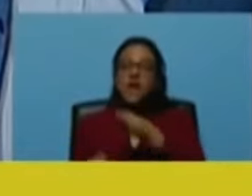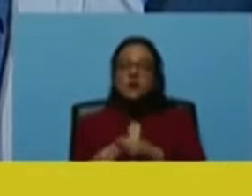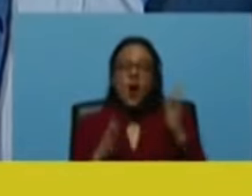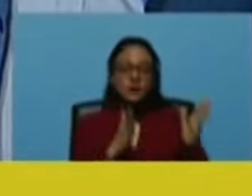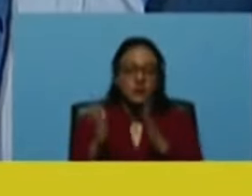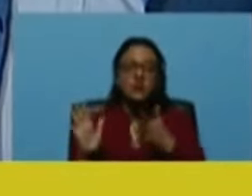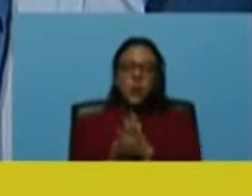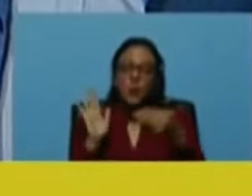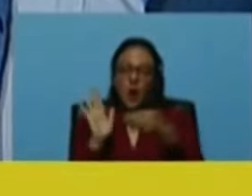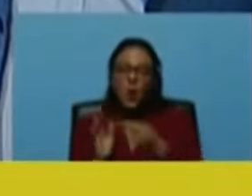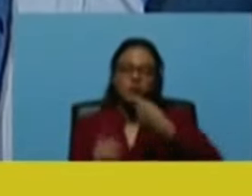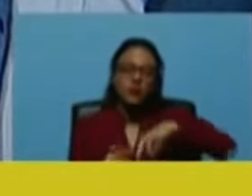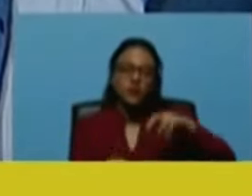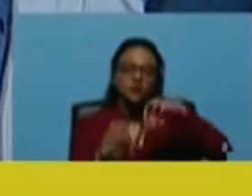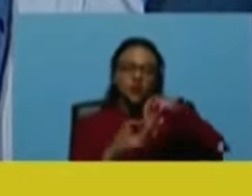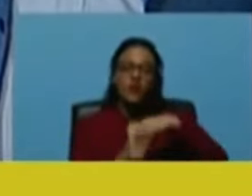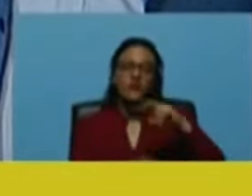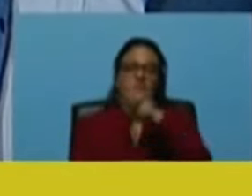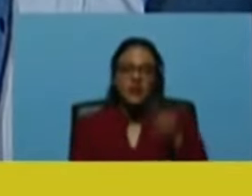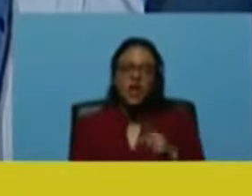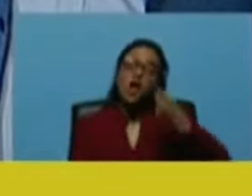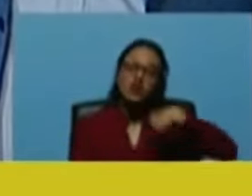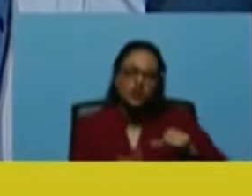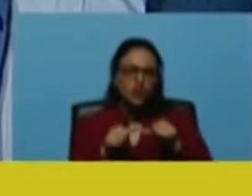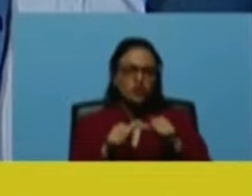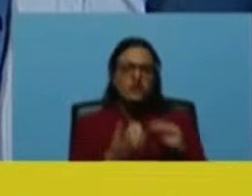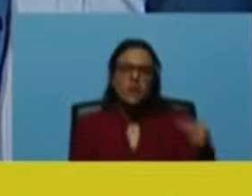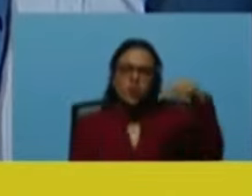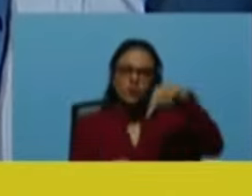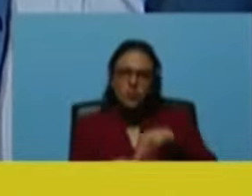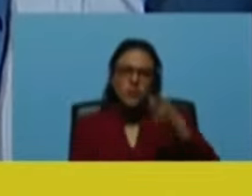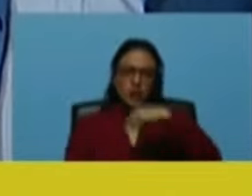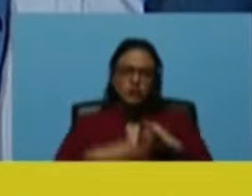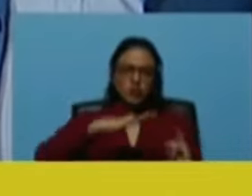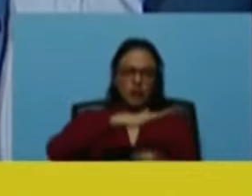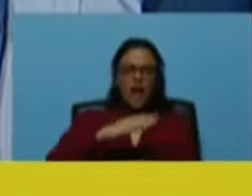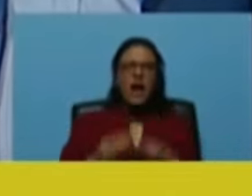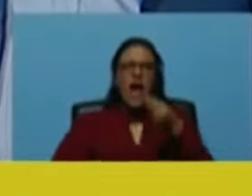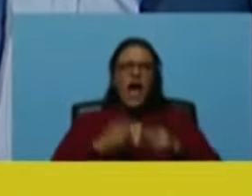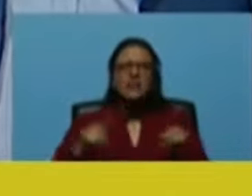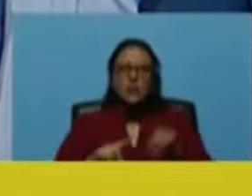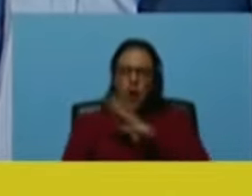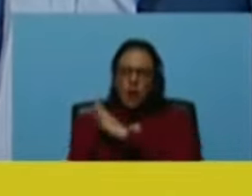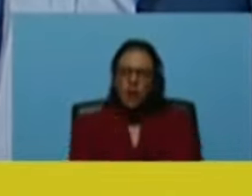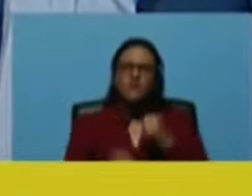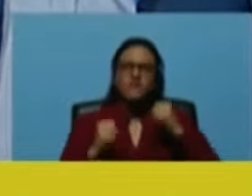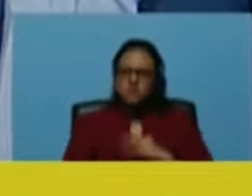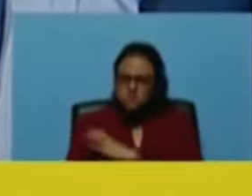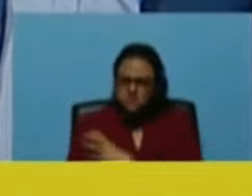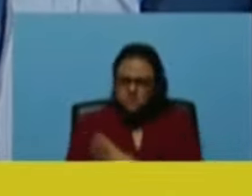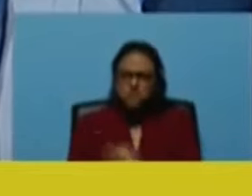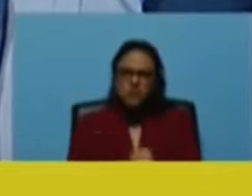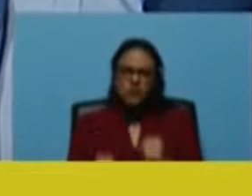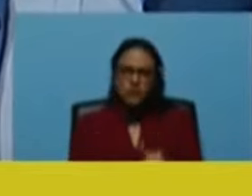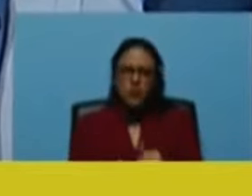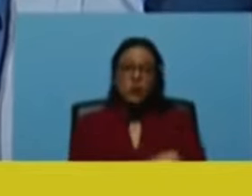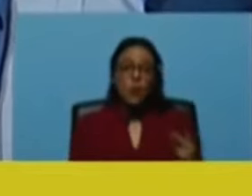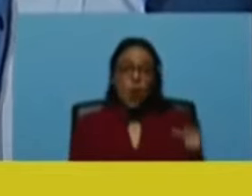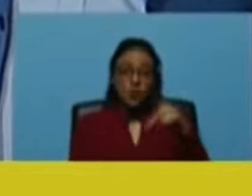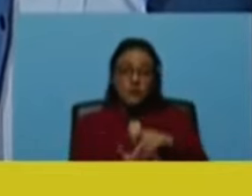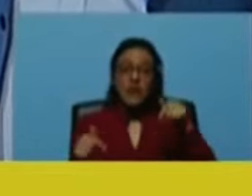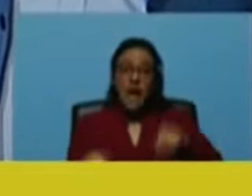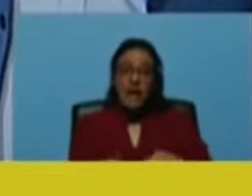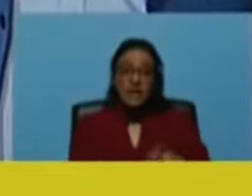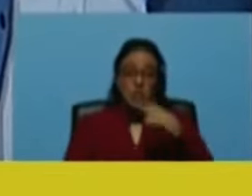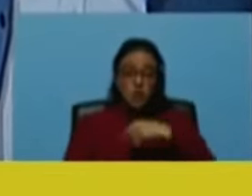It's the attack against our country, and our country will be standing up, and the institutions will be